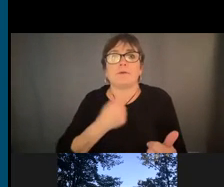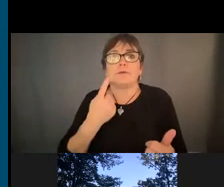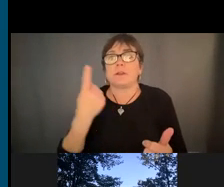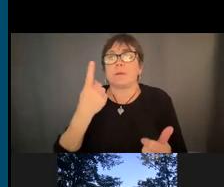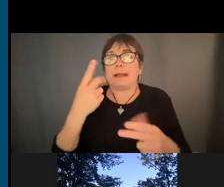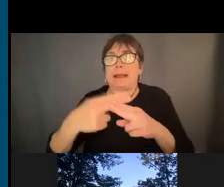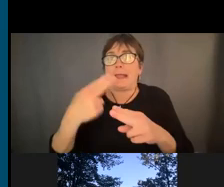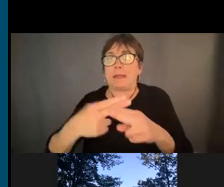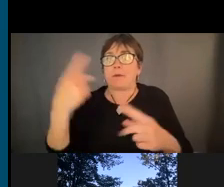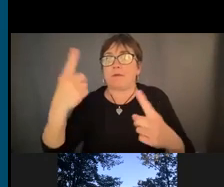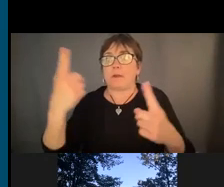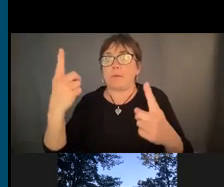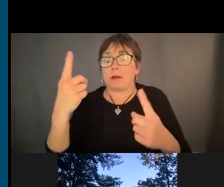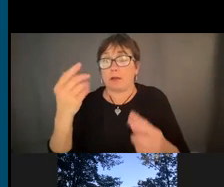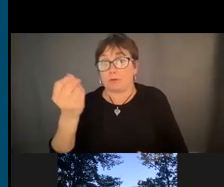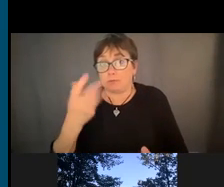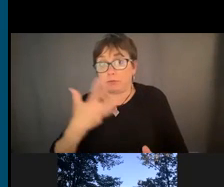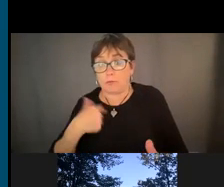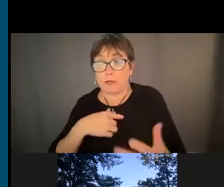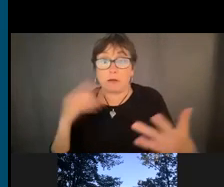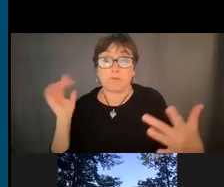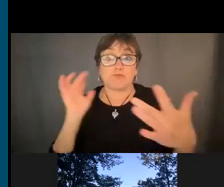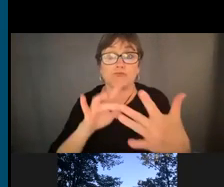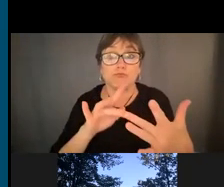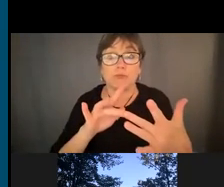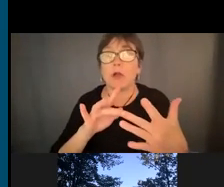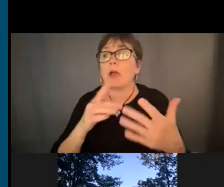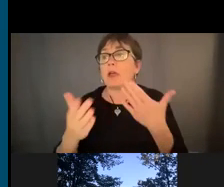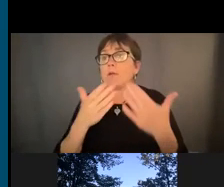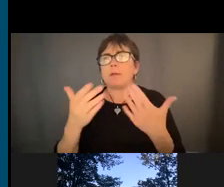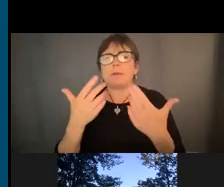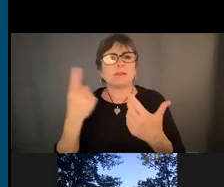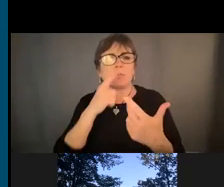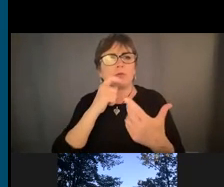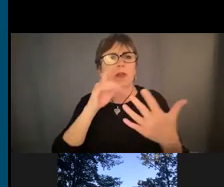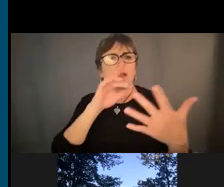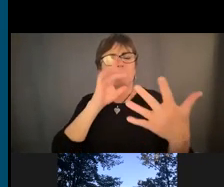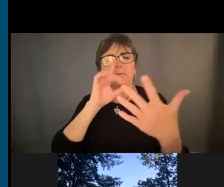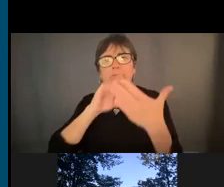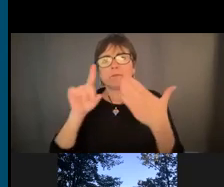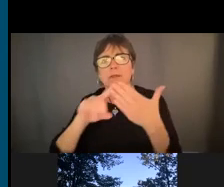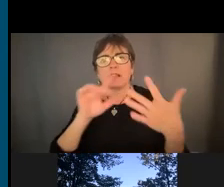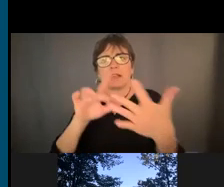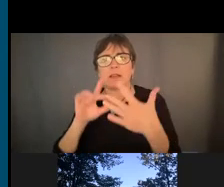you know, maybe be able to also connect to the different regions. And so Judy,